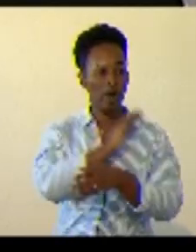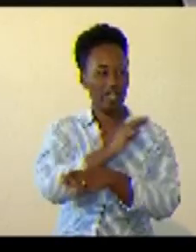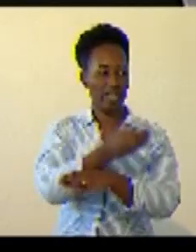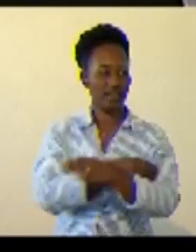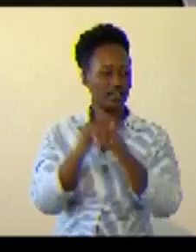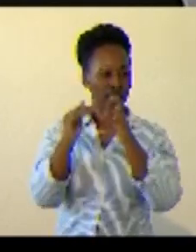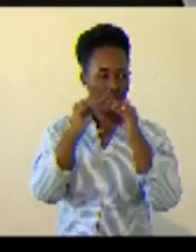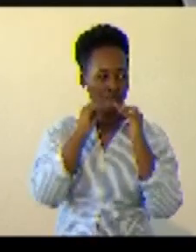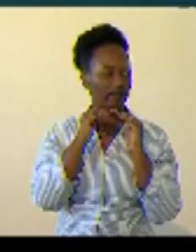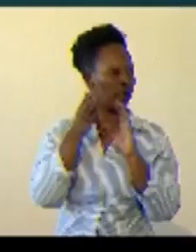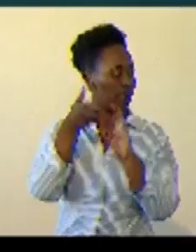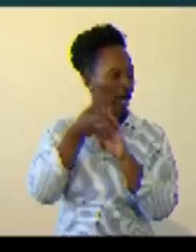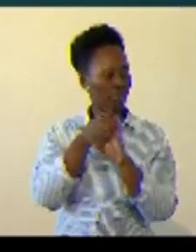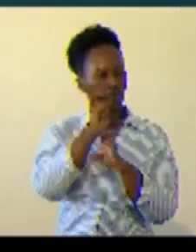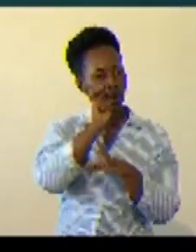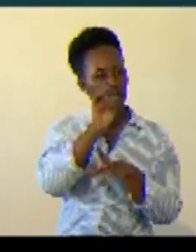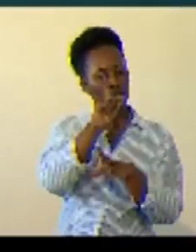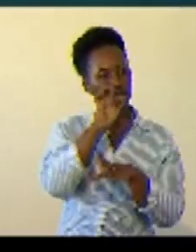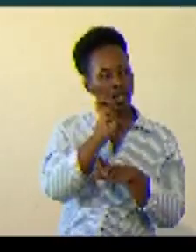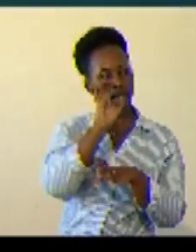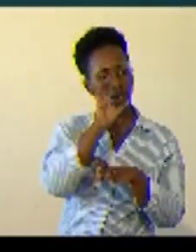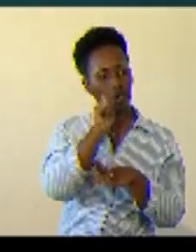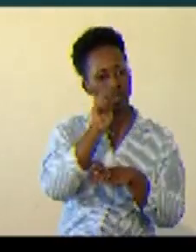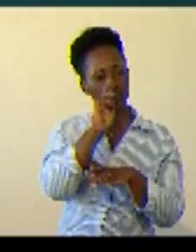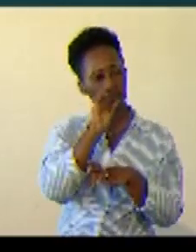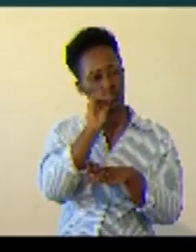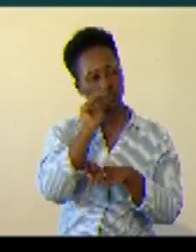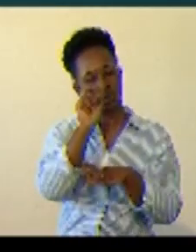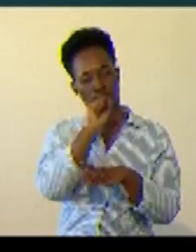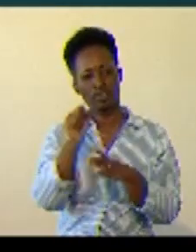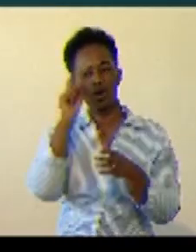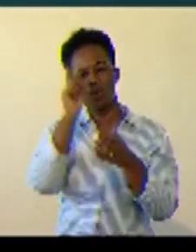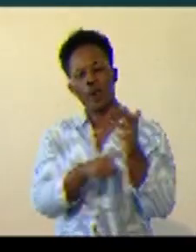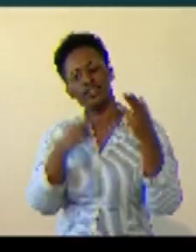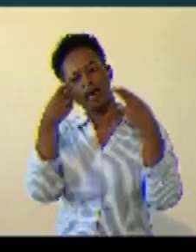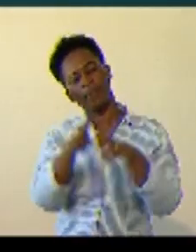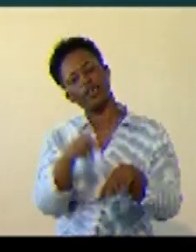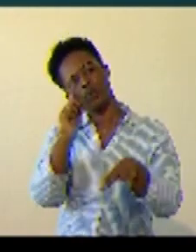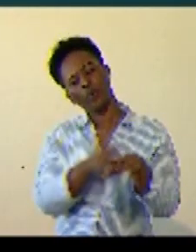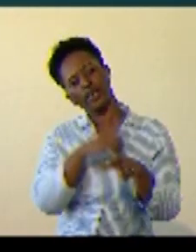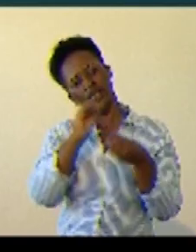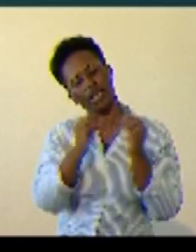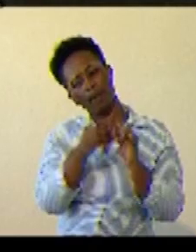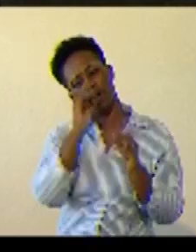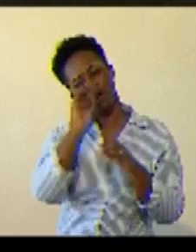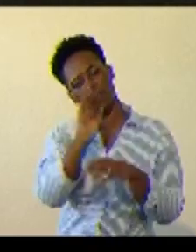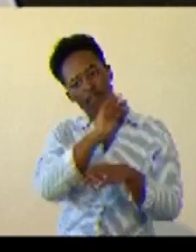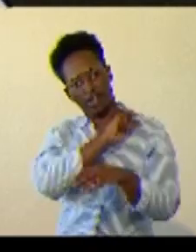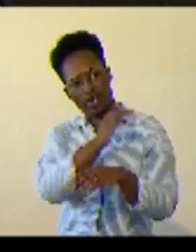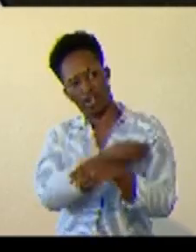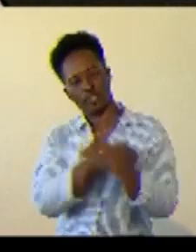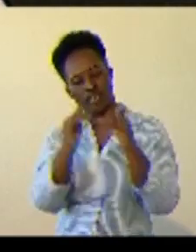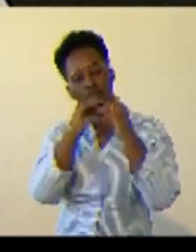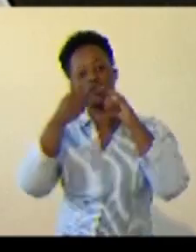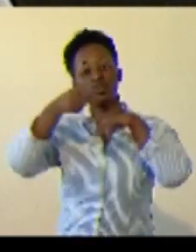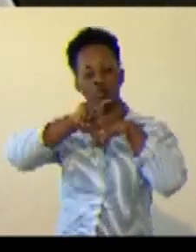levels occupied by electrons. What happens when the number of energy levels increases? When